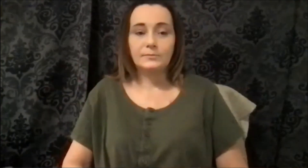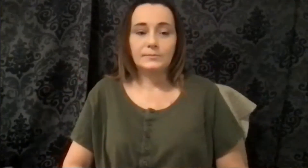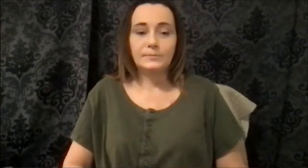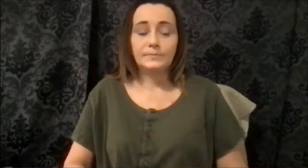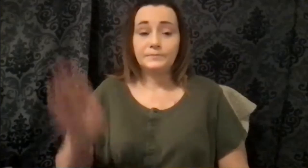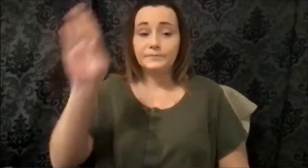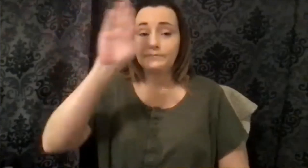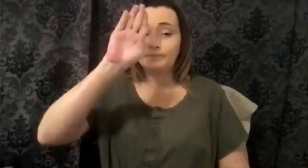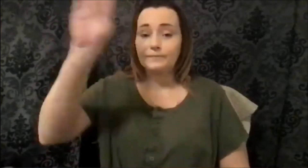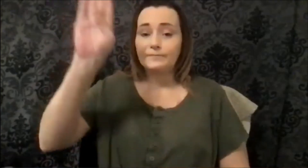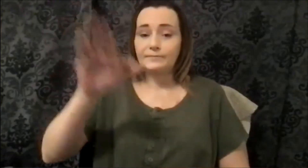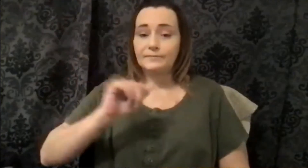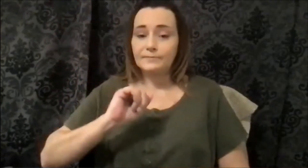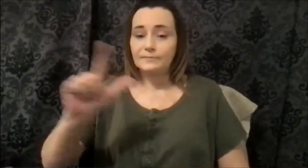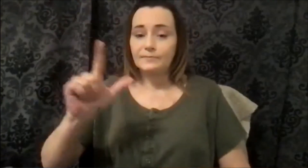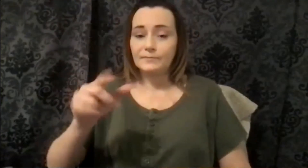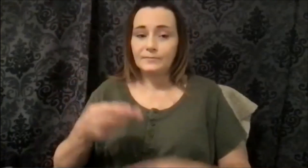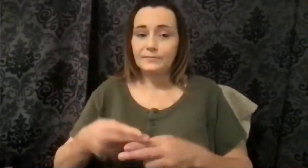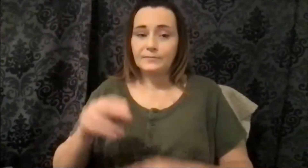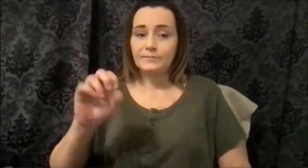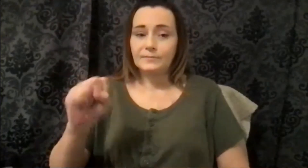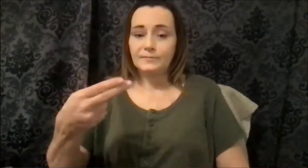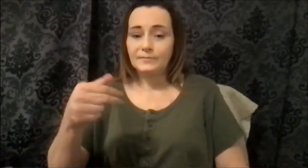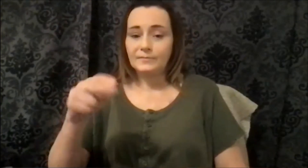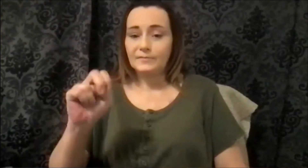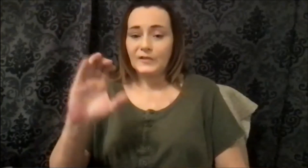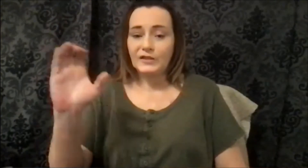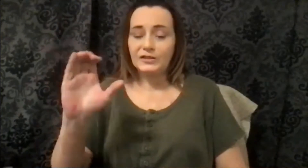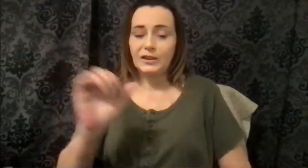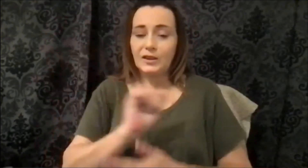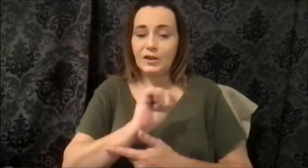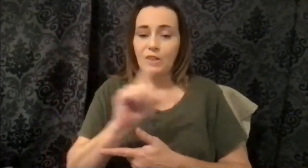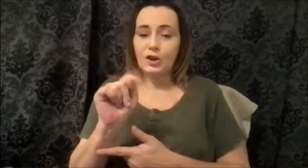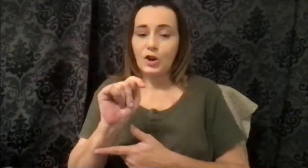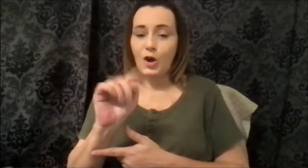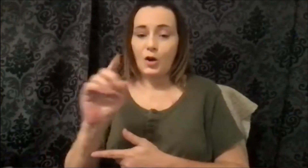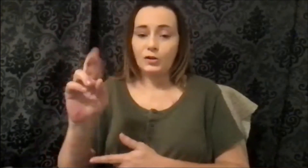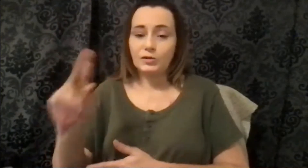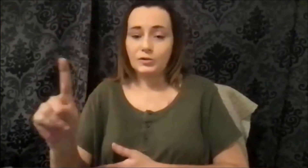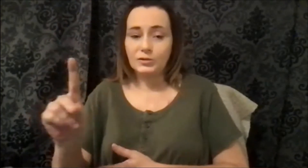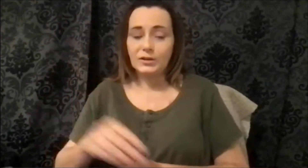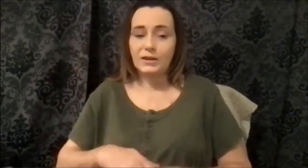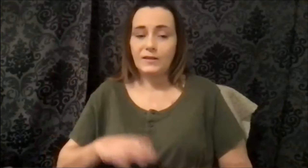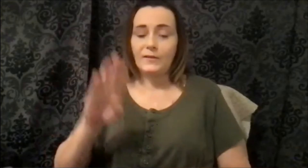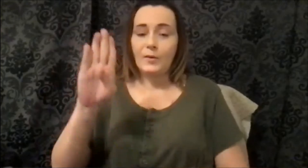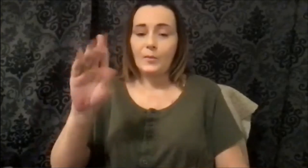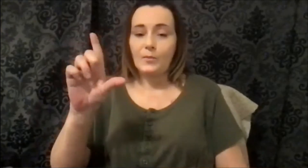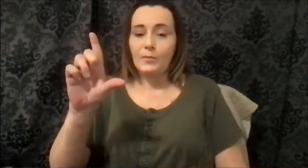everyone. Shane C., alternate delegate, Bluegrass Appalachian Region.